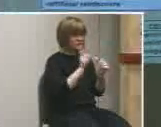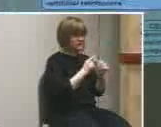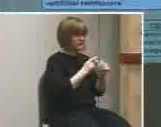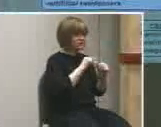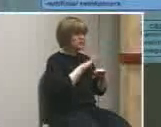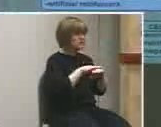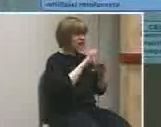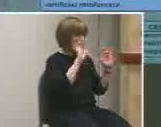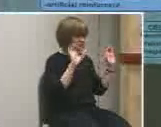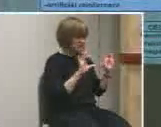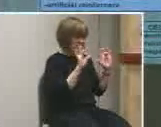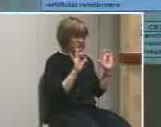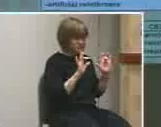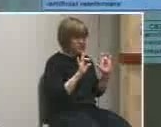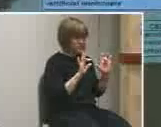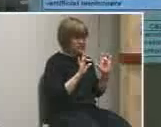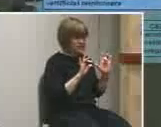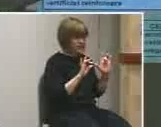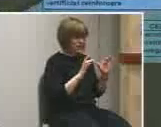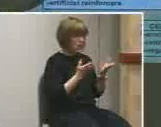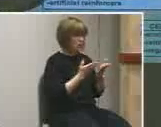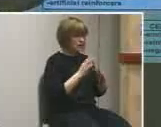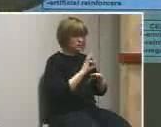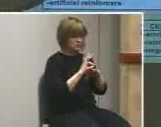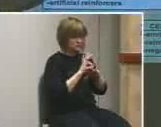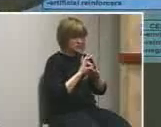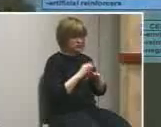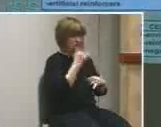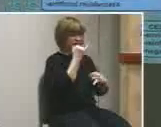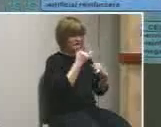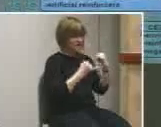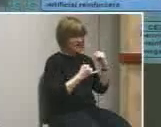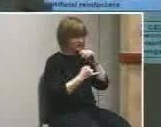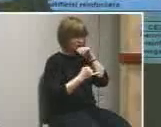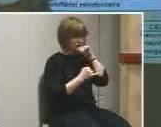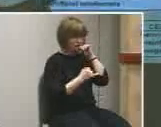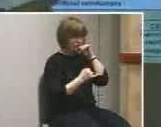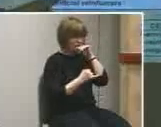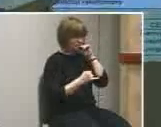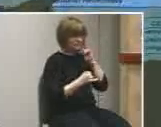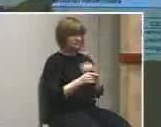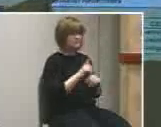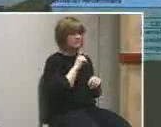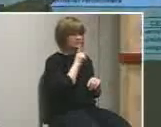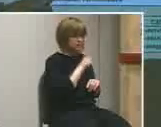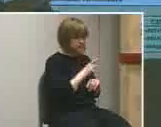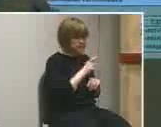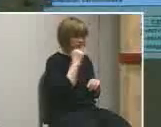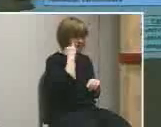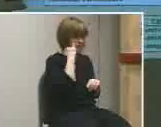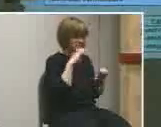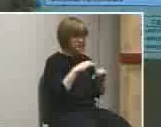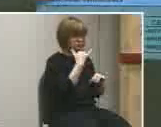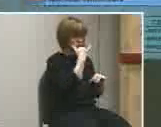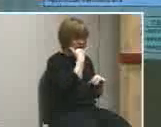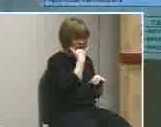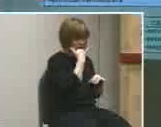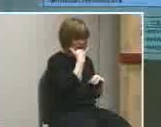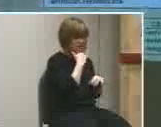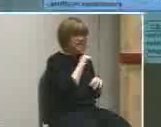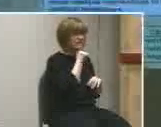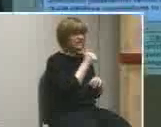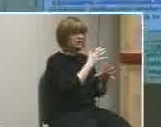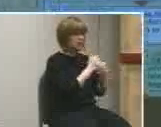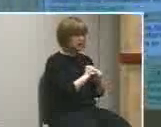wants? What was the function? And the last one is, make sure that when they do the wrong thing, they don't